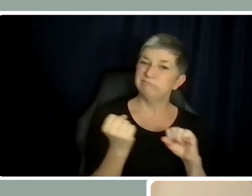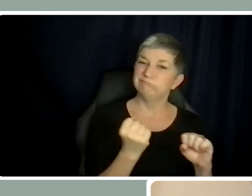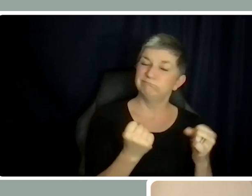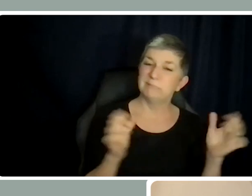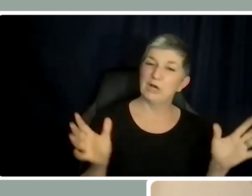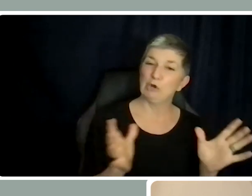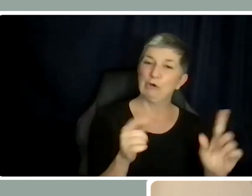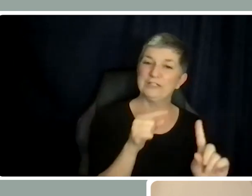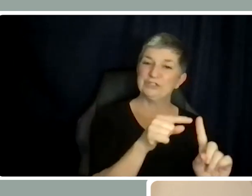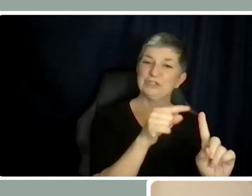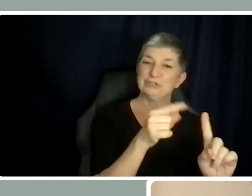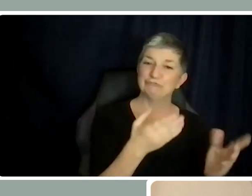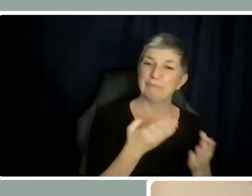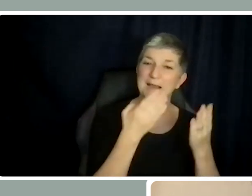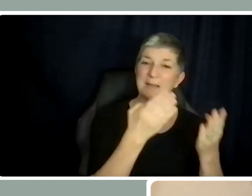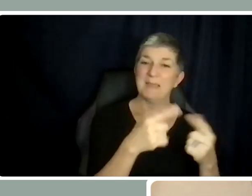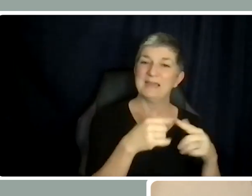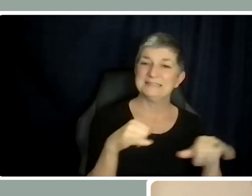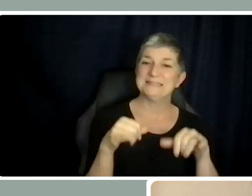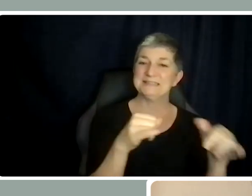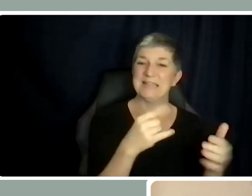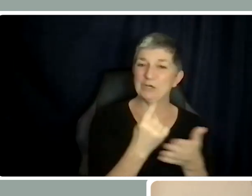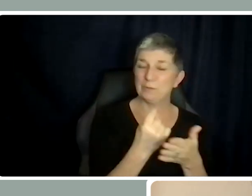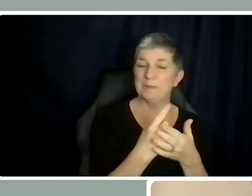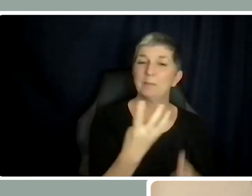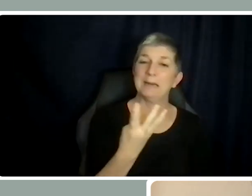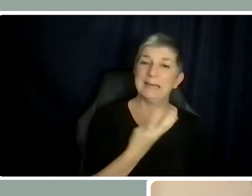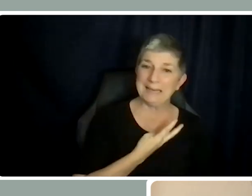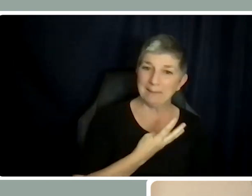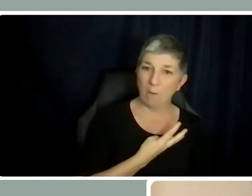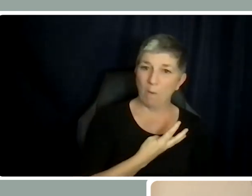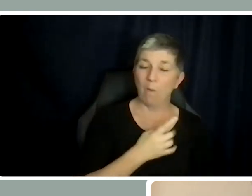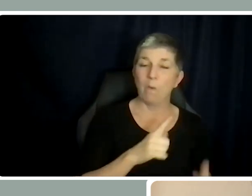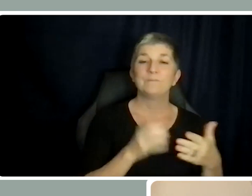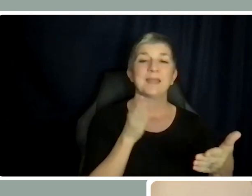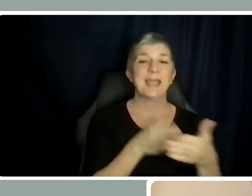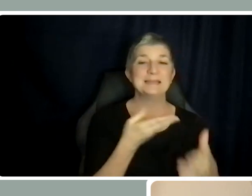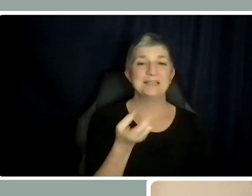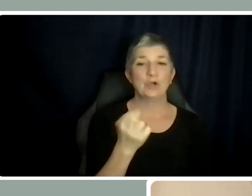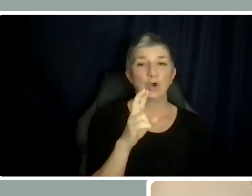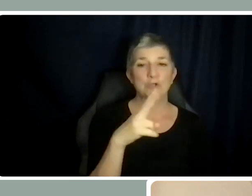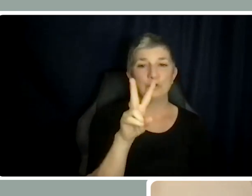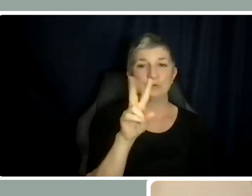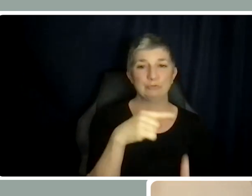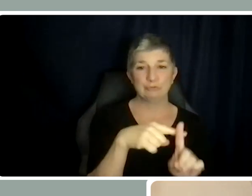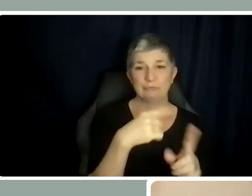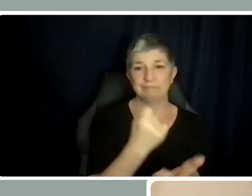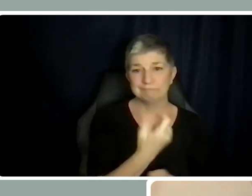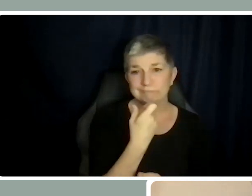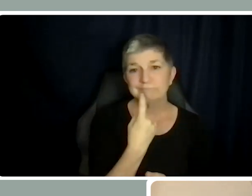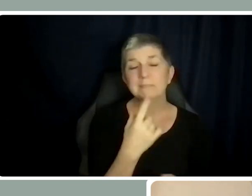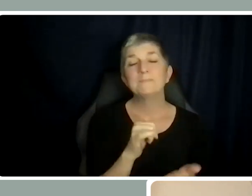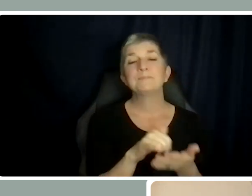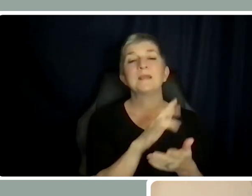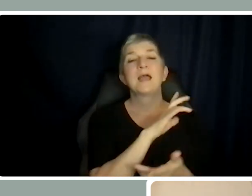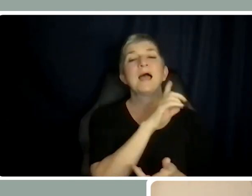maybe recommending the standard regimen, which is the chemo and the anti-HER2 treatment. And then, the other thing, of course, that goes